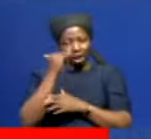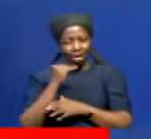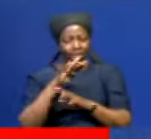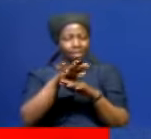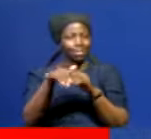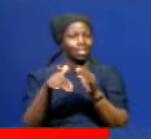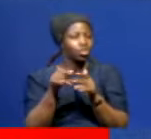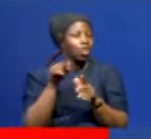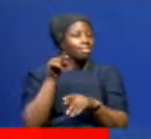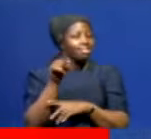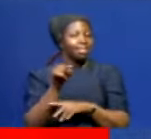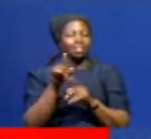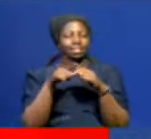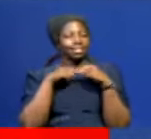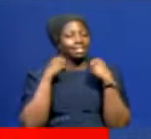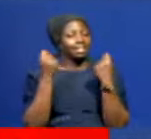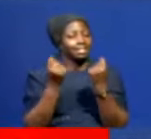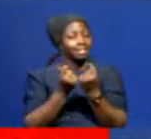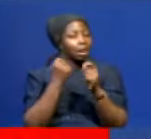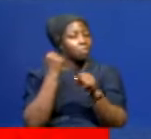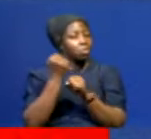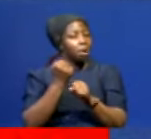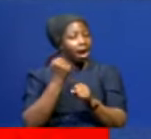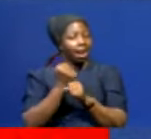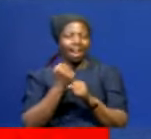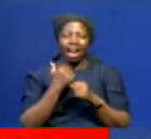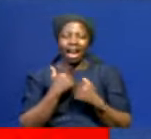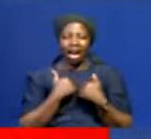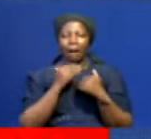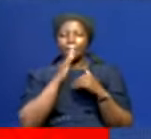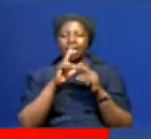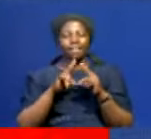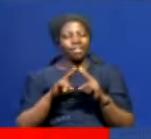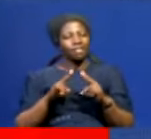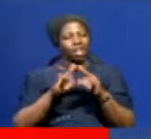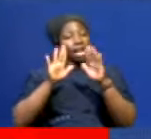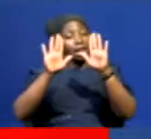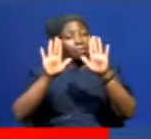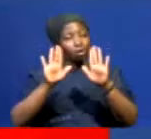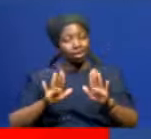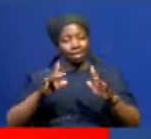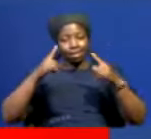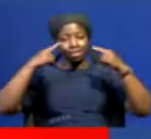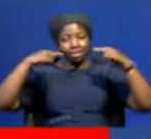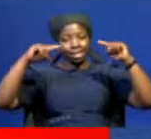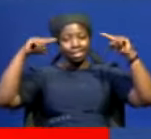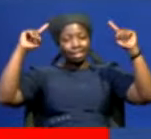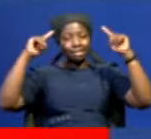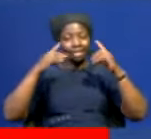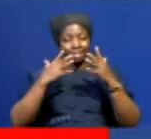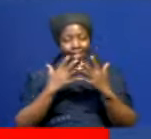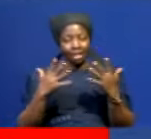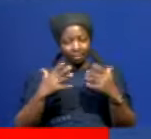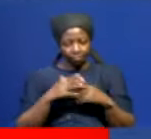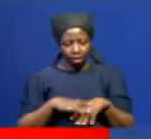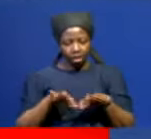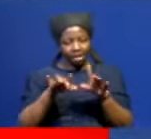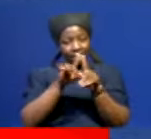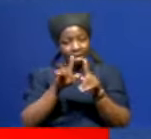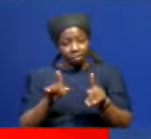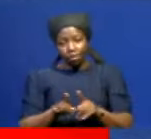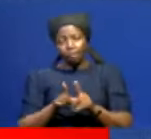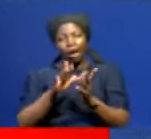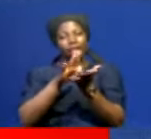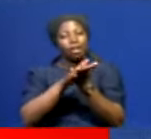this, teamwork has been a critical success factor. I commend also the dedication